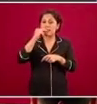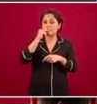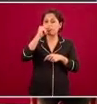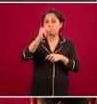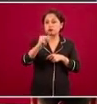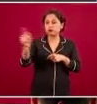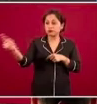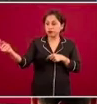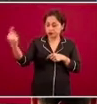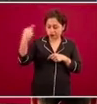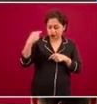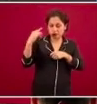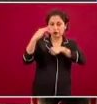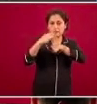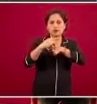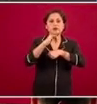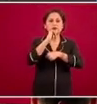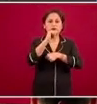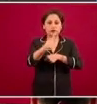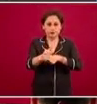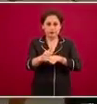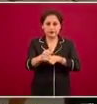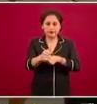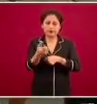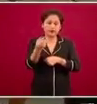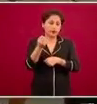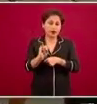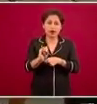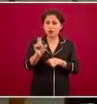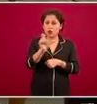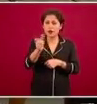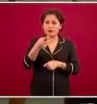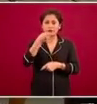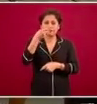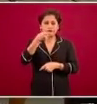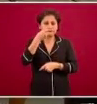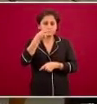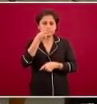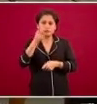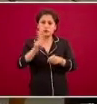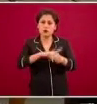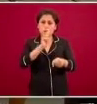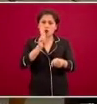this distance will allow you to be protected from the heavy drops.